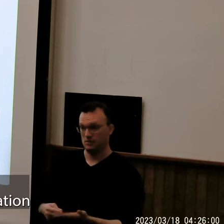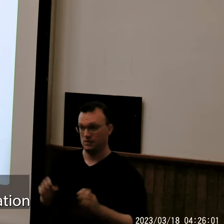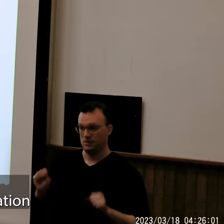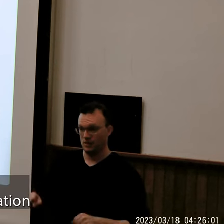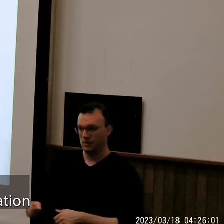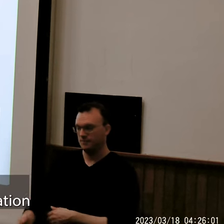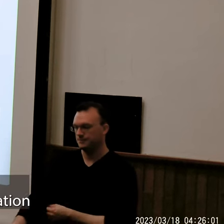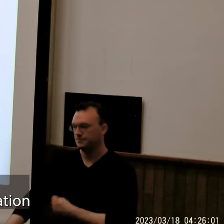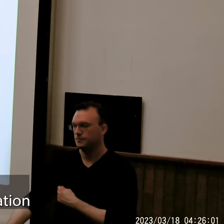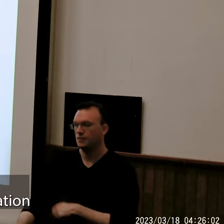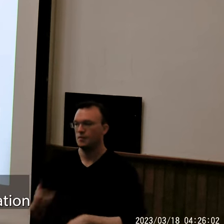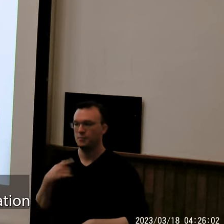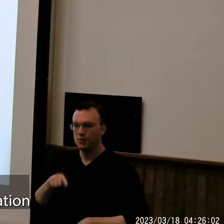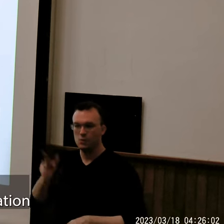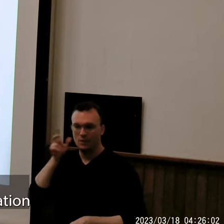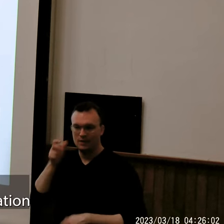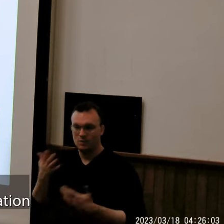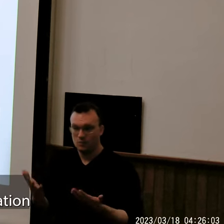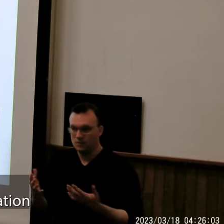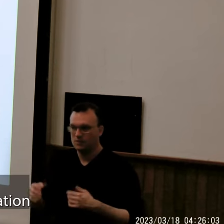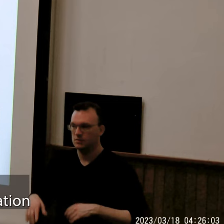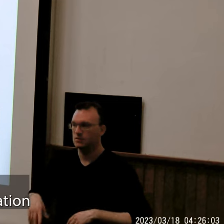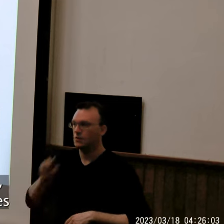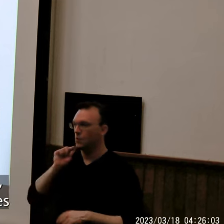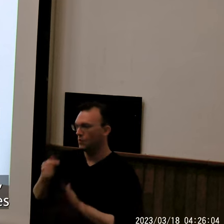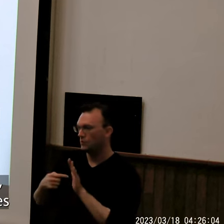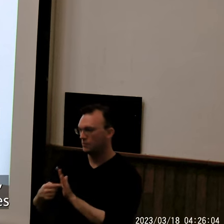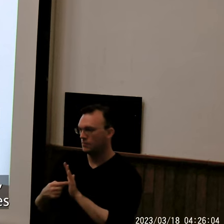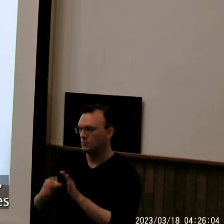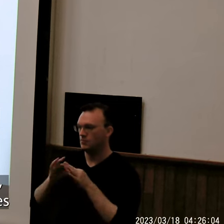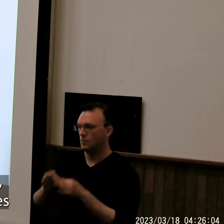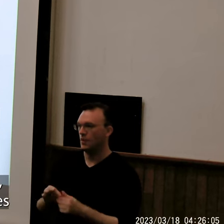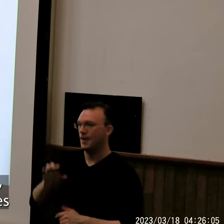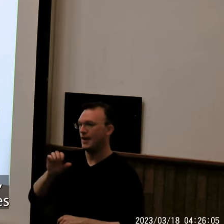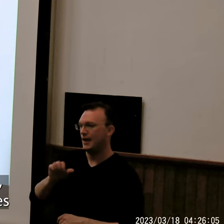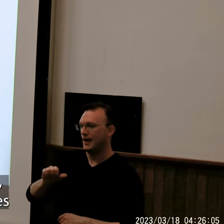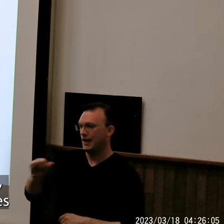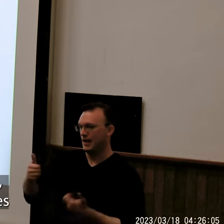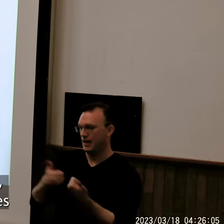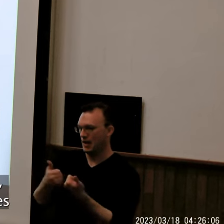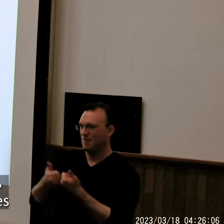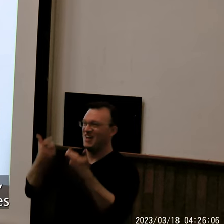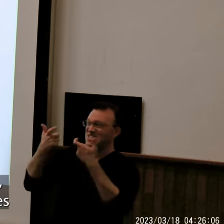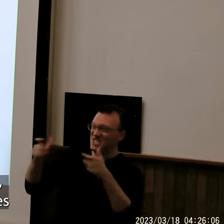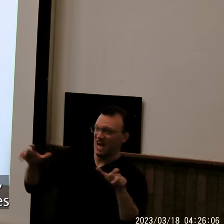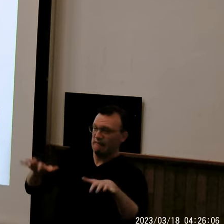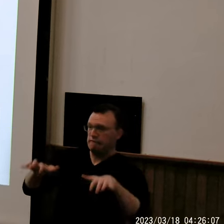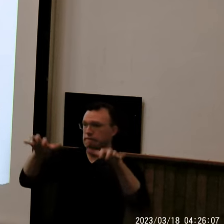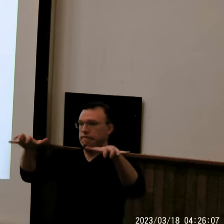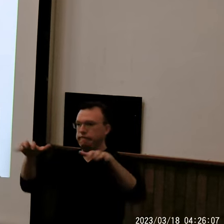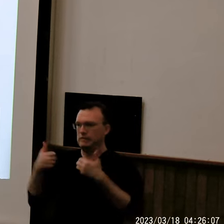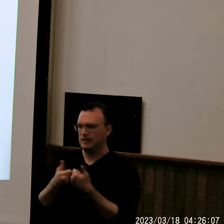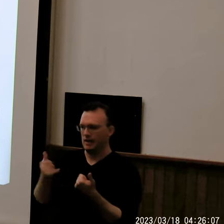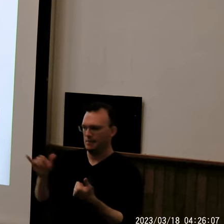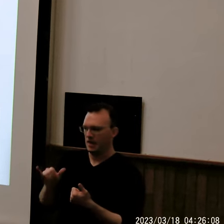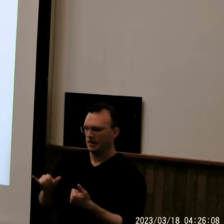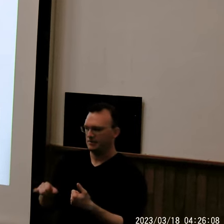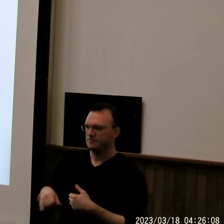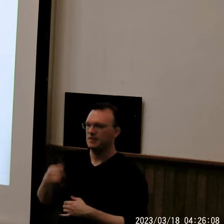So often you'll hear people talk about queer representation in what's called AAA games, which are big mainstream games like